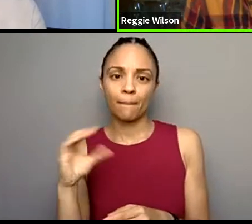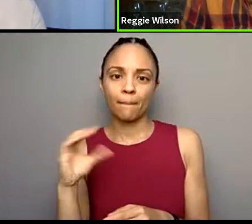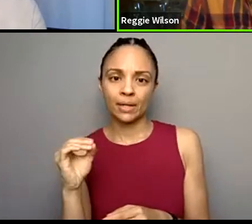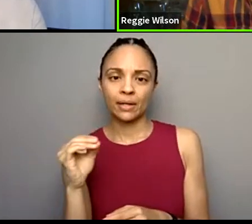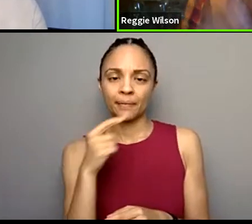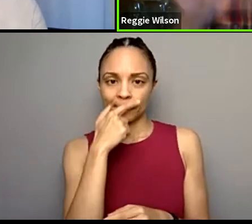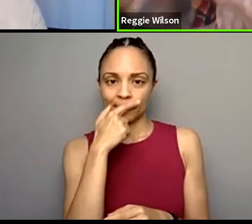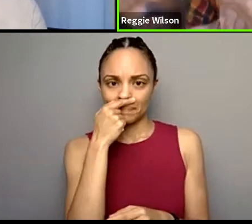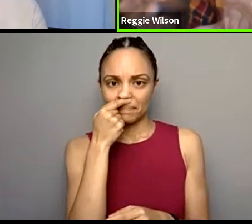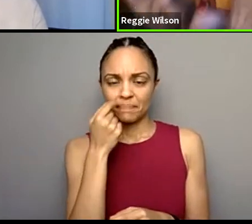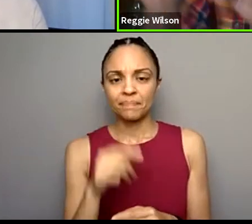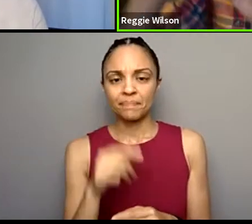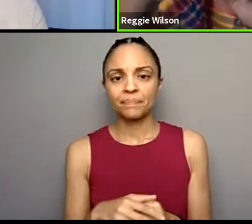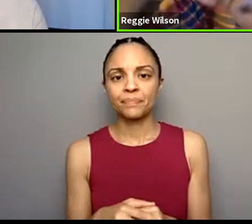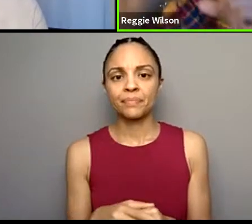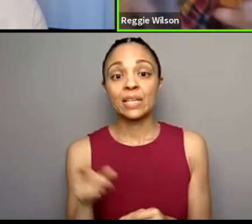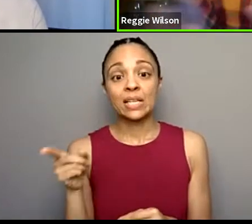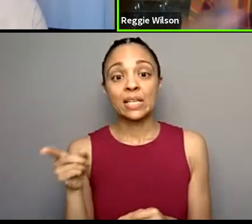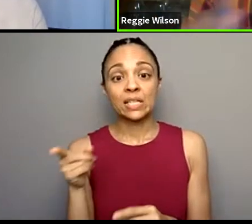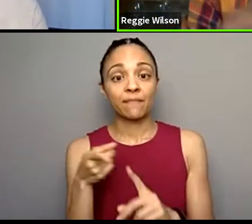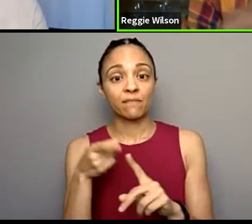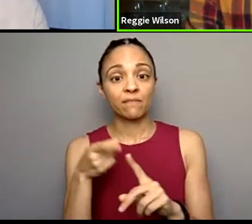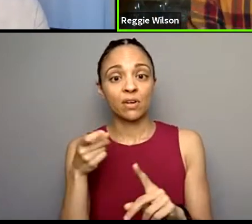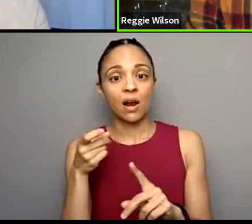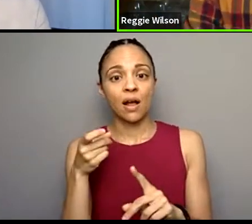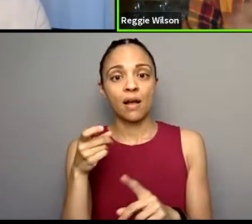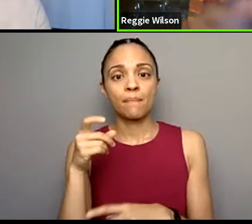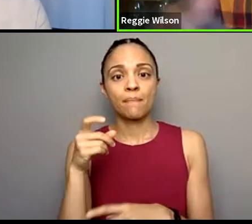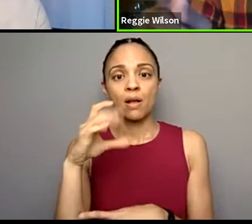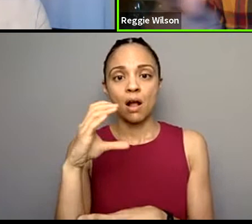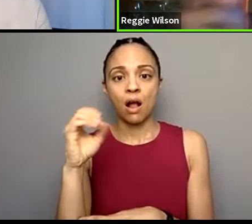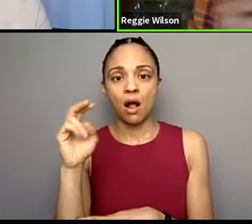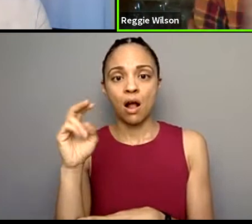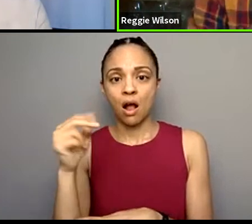from Senegal, but he's Congolese, was looking